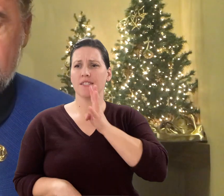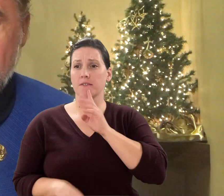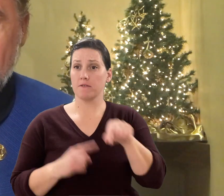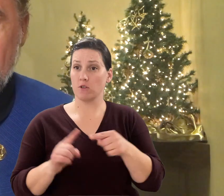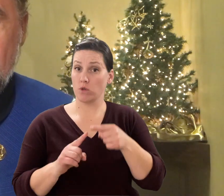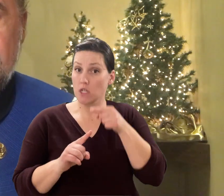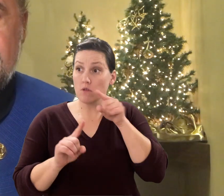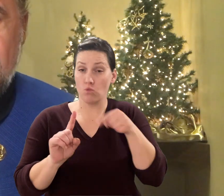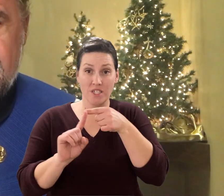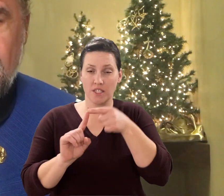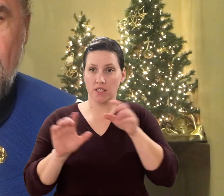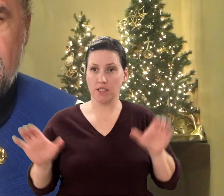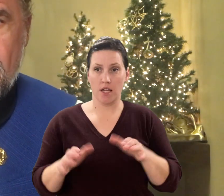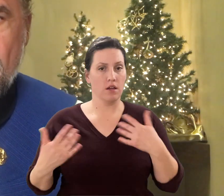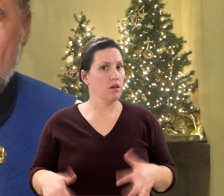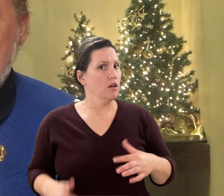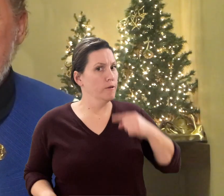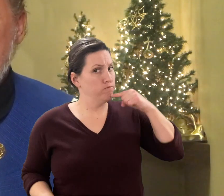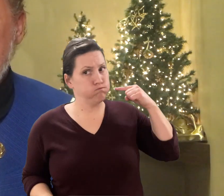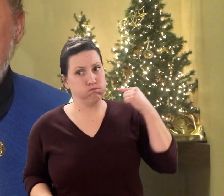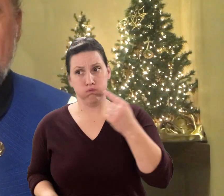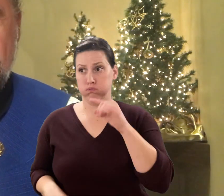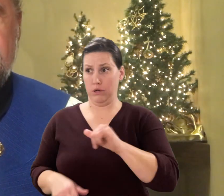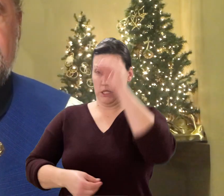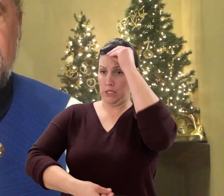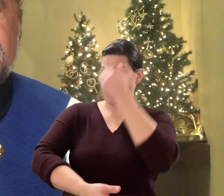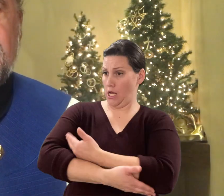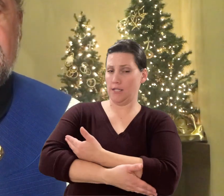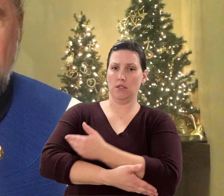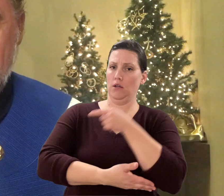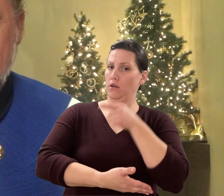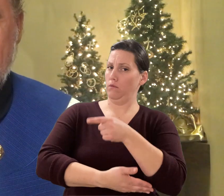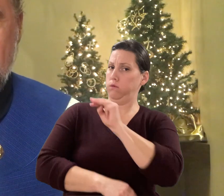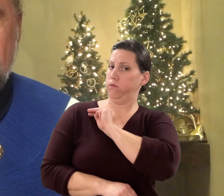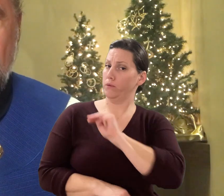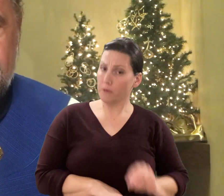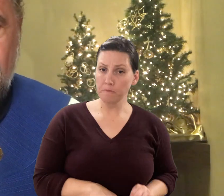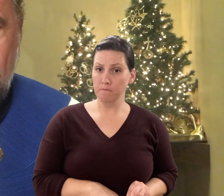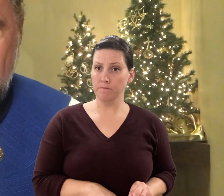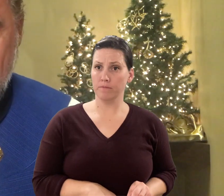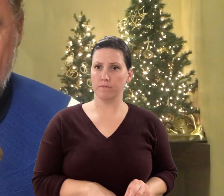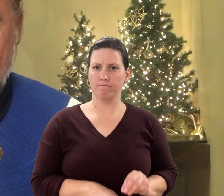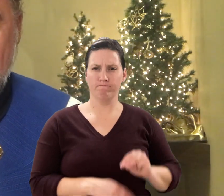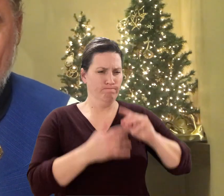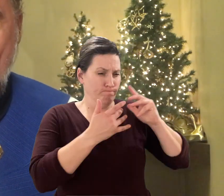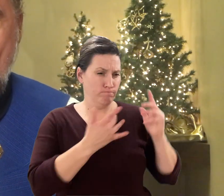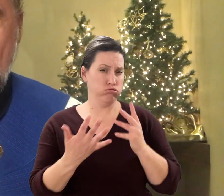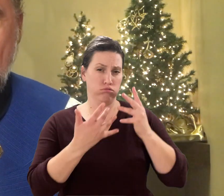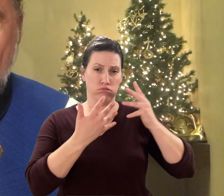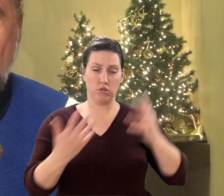does, he is testifying to you that Jesus is his Son, the Messiah,